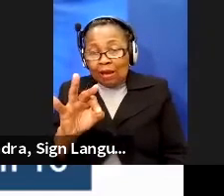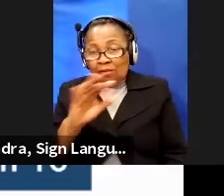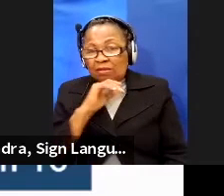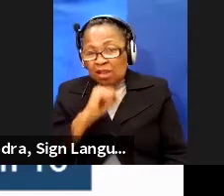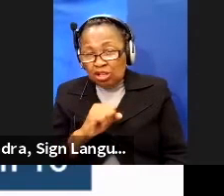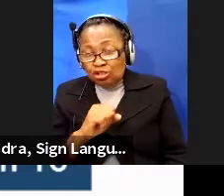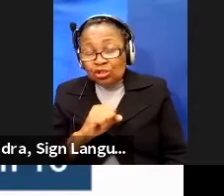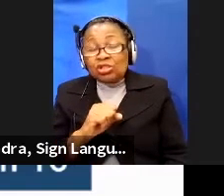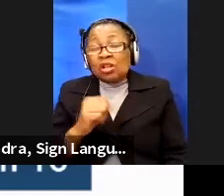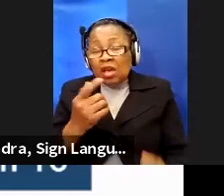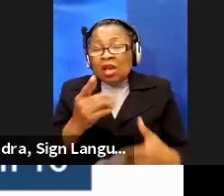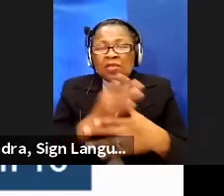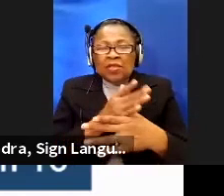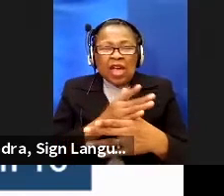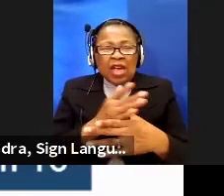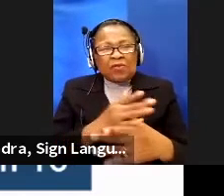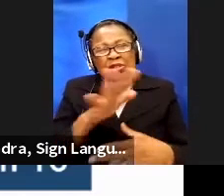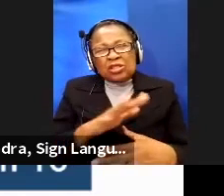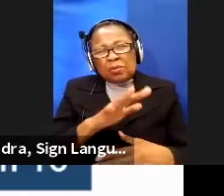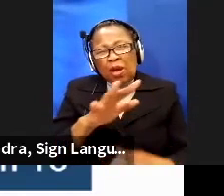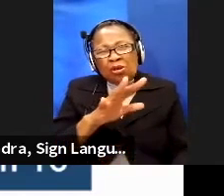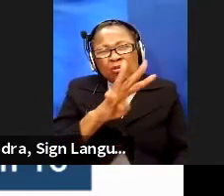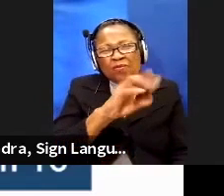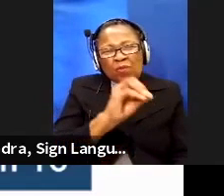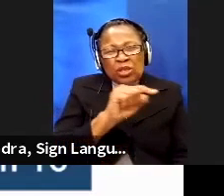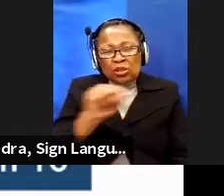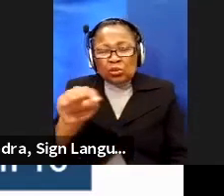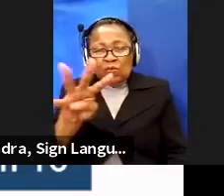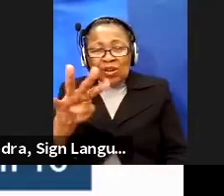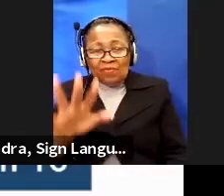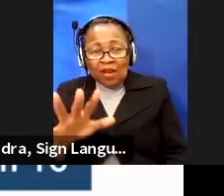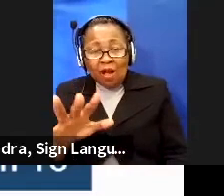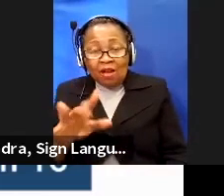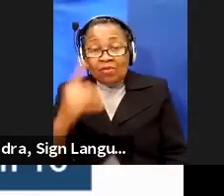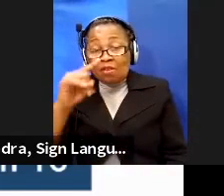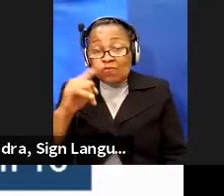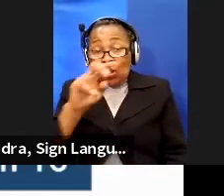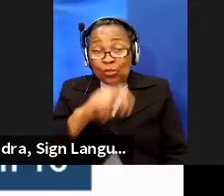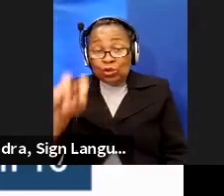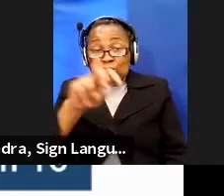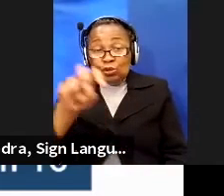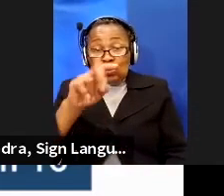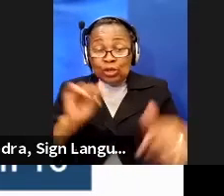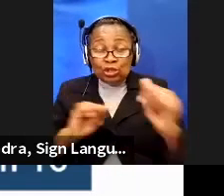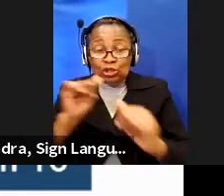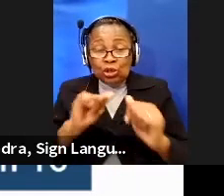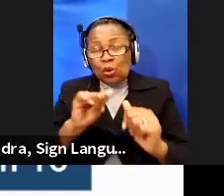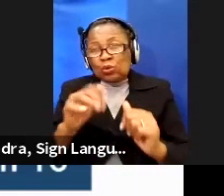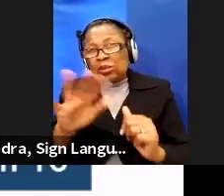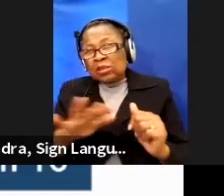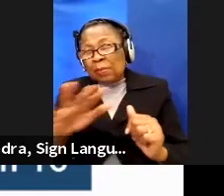it's averaged between like 40, 45. For the touring shows, the average is about